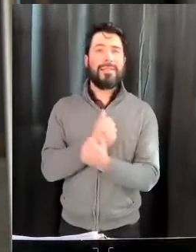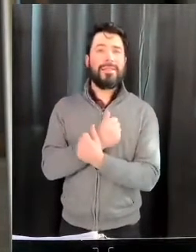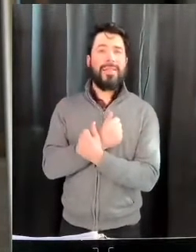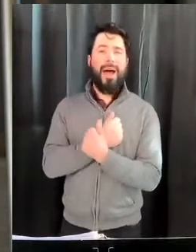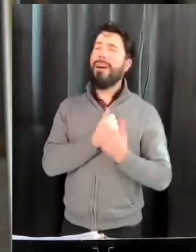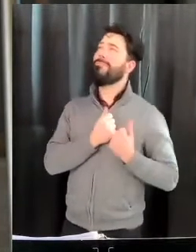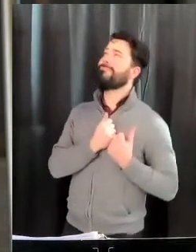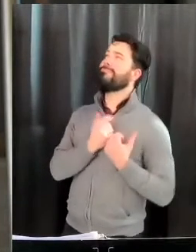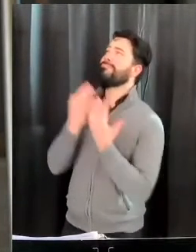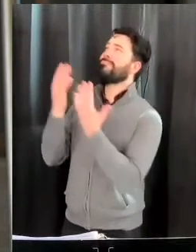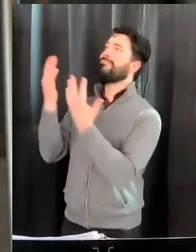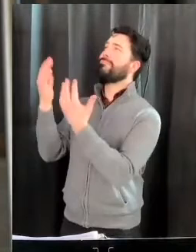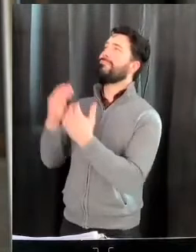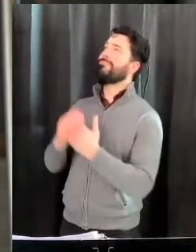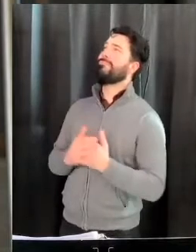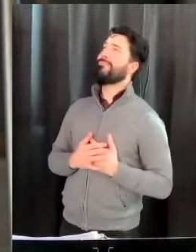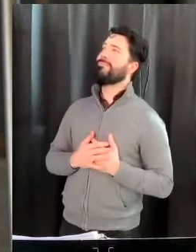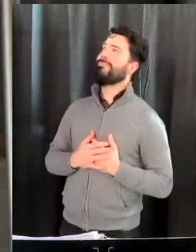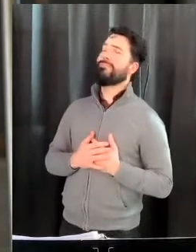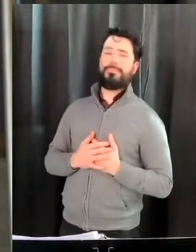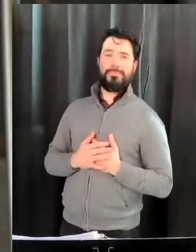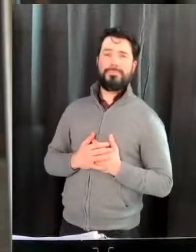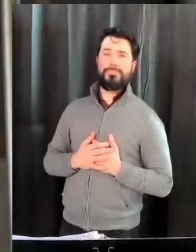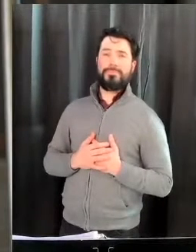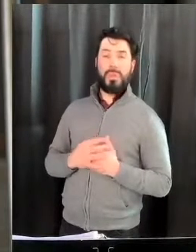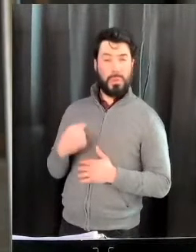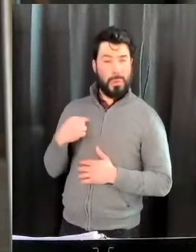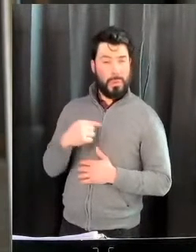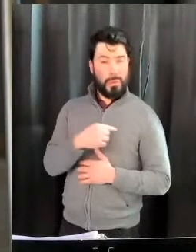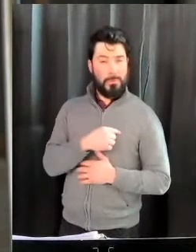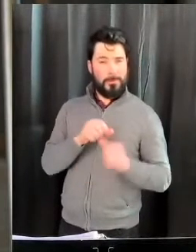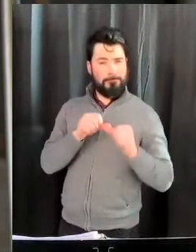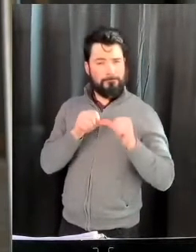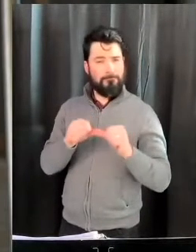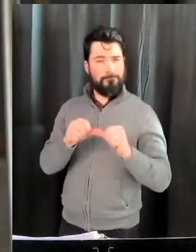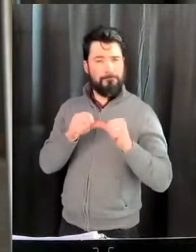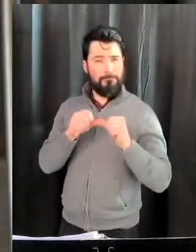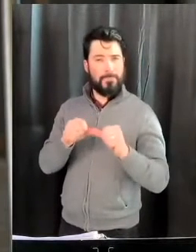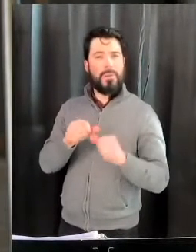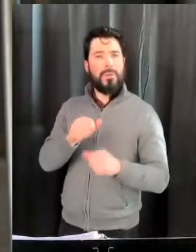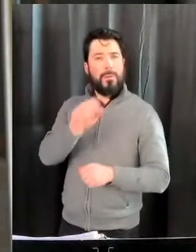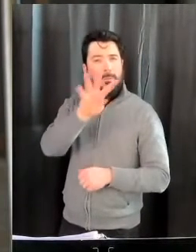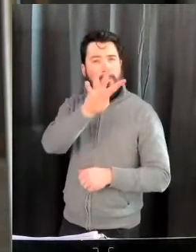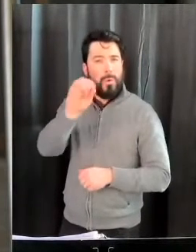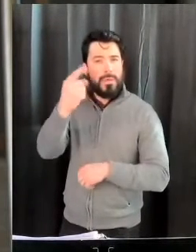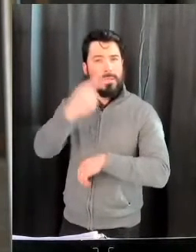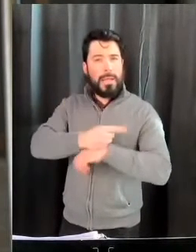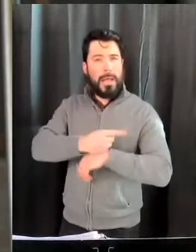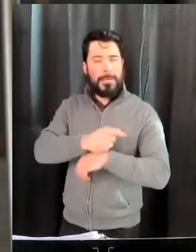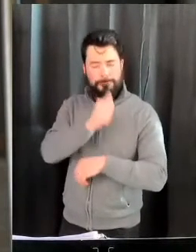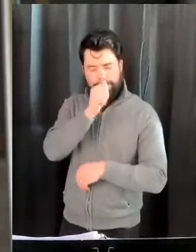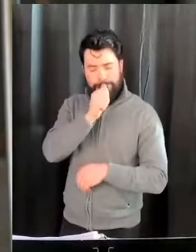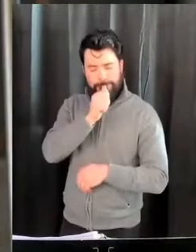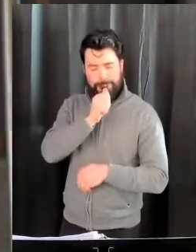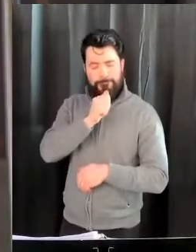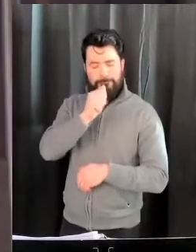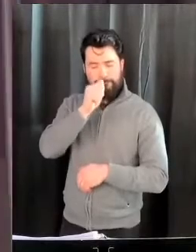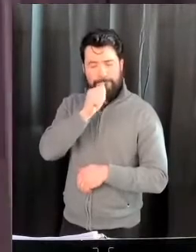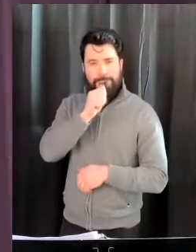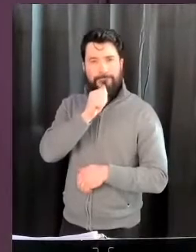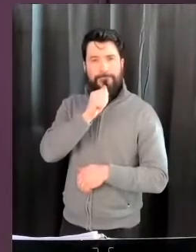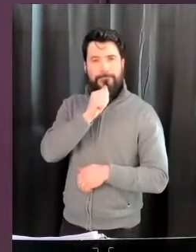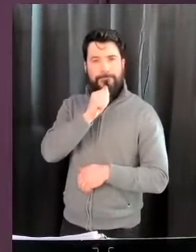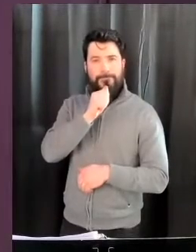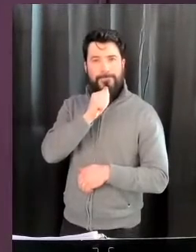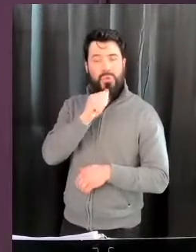Our perseverance over these 40 days is a chance for us to do just